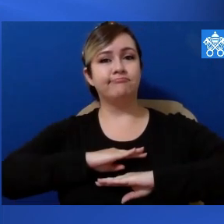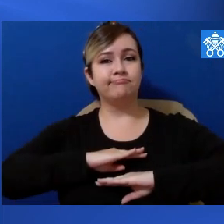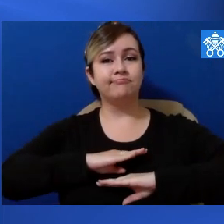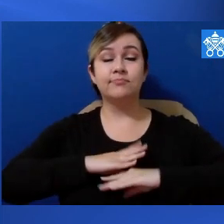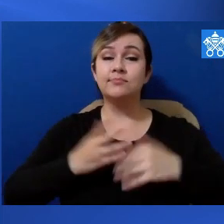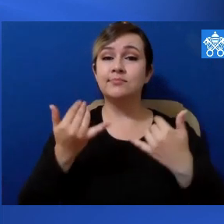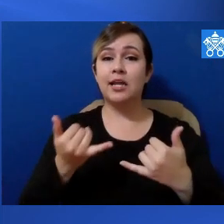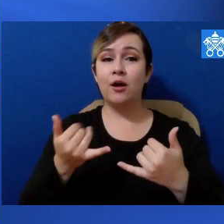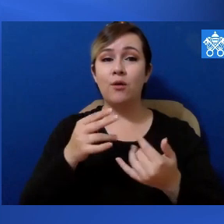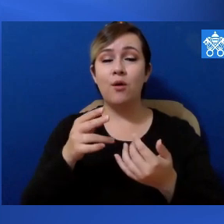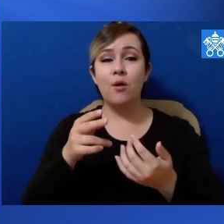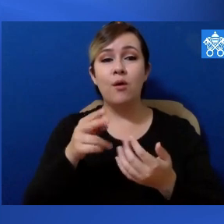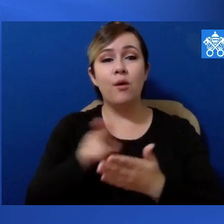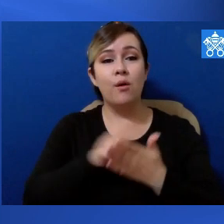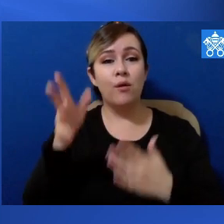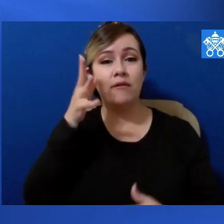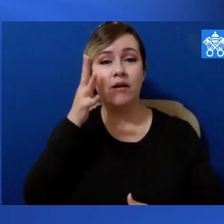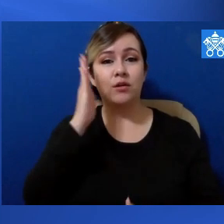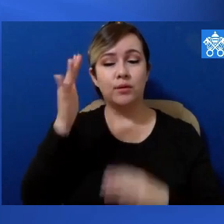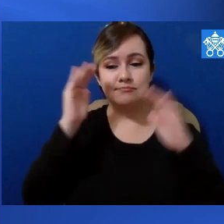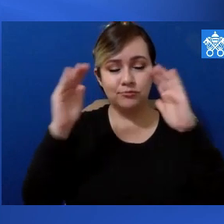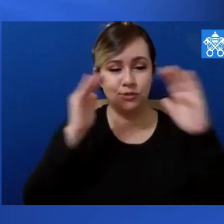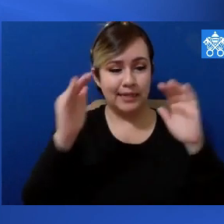The Holy Father will now greet us in Italian.